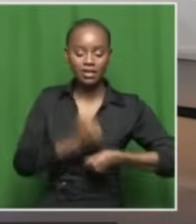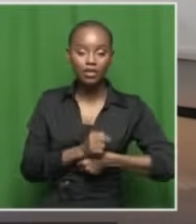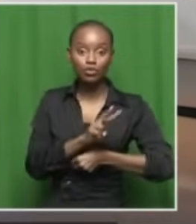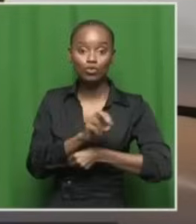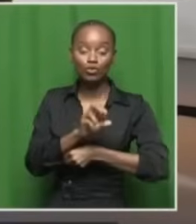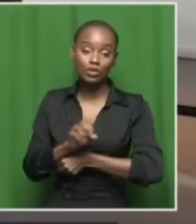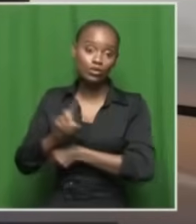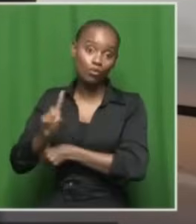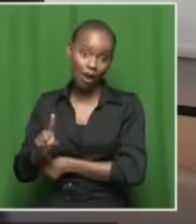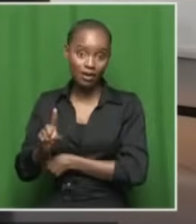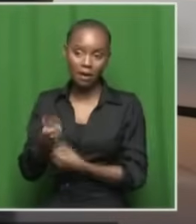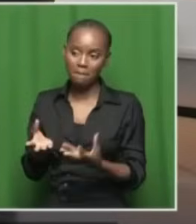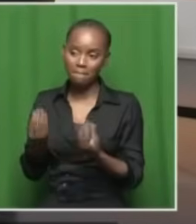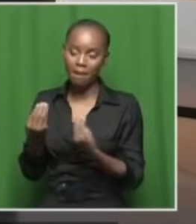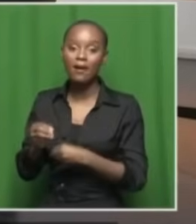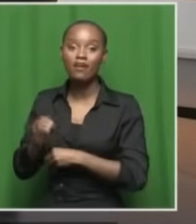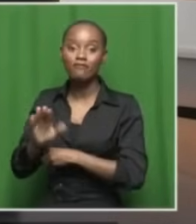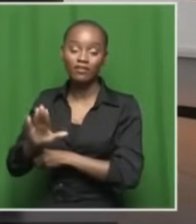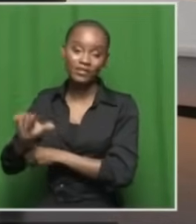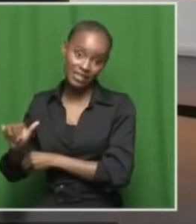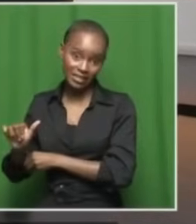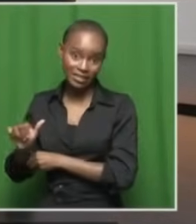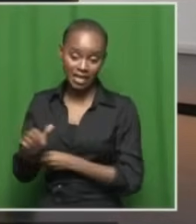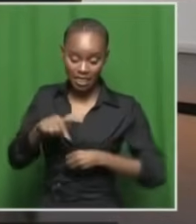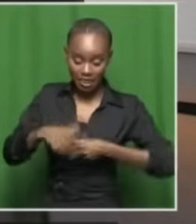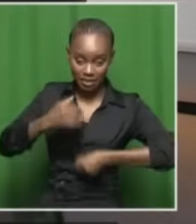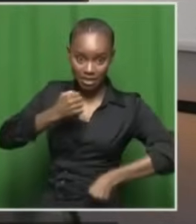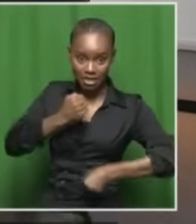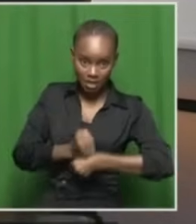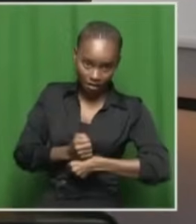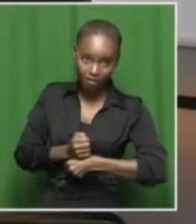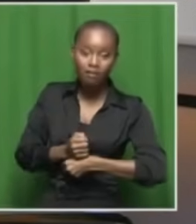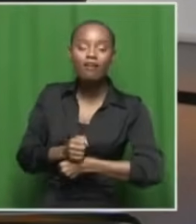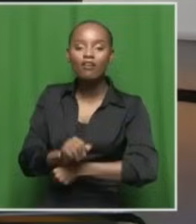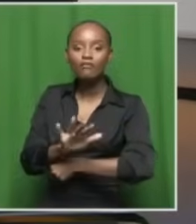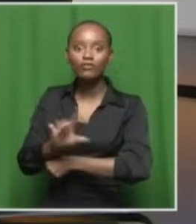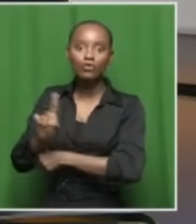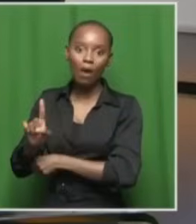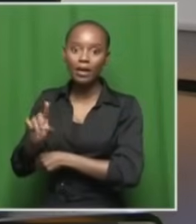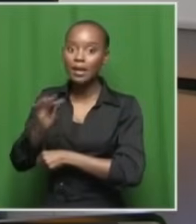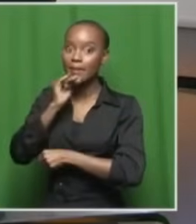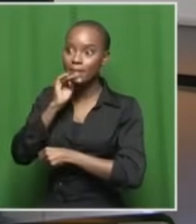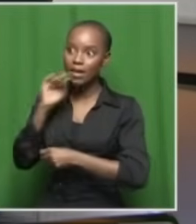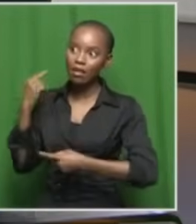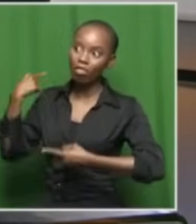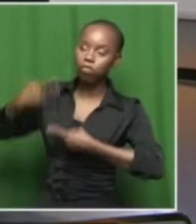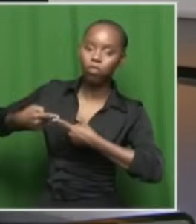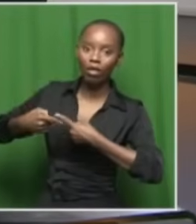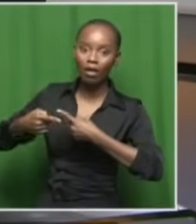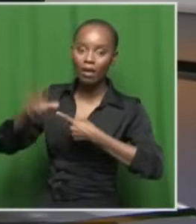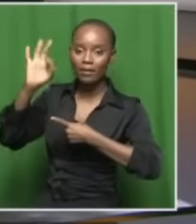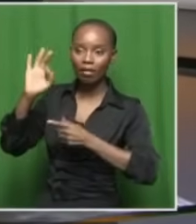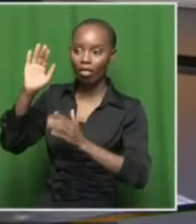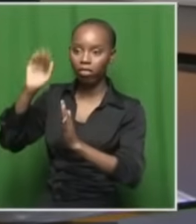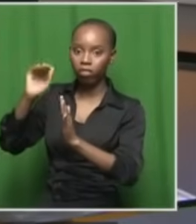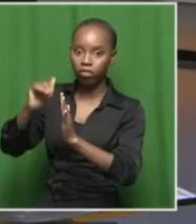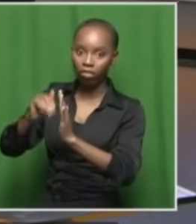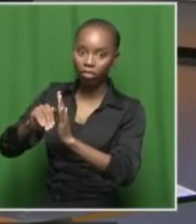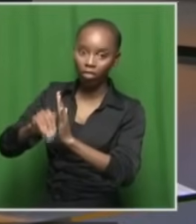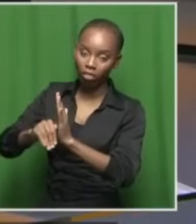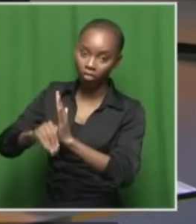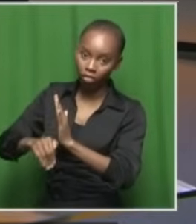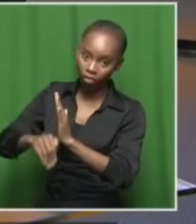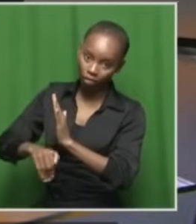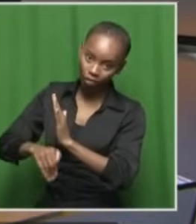elections, they polled at 56%, and of course 51% in yesterday's by-election. So it's a steady decline. It talks to the